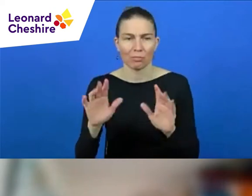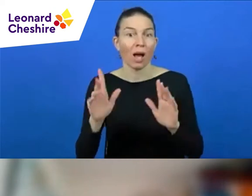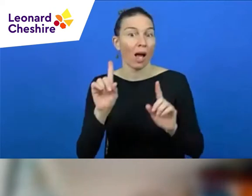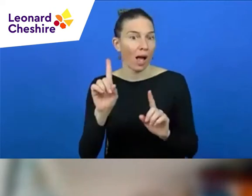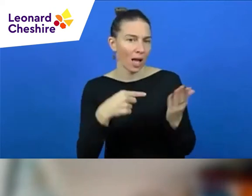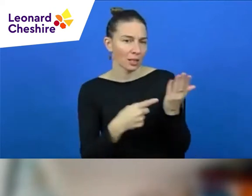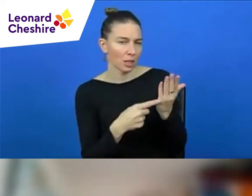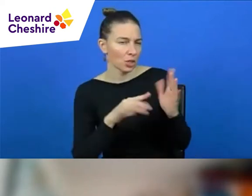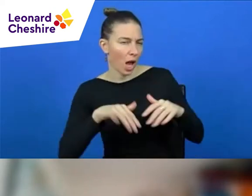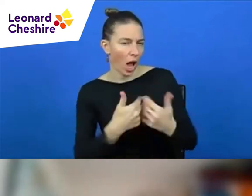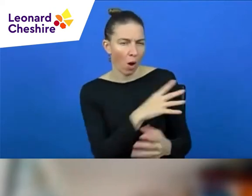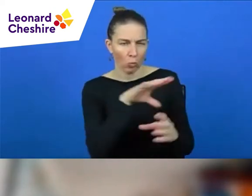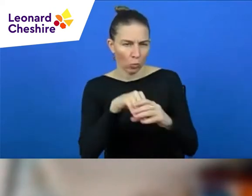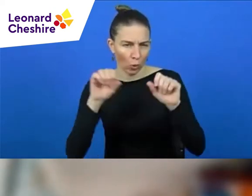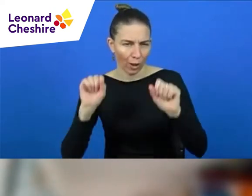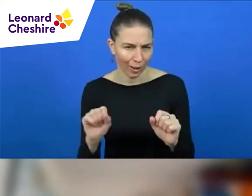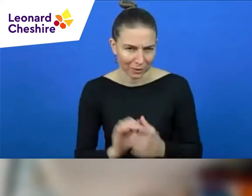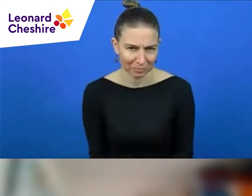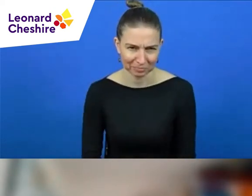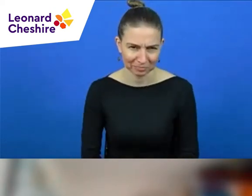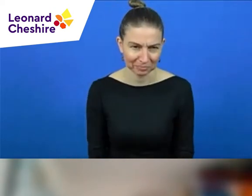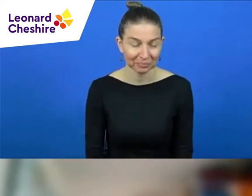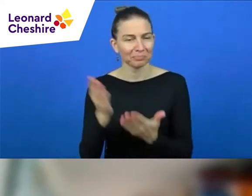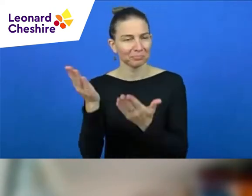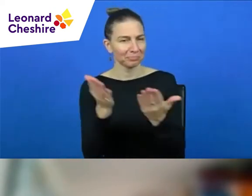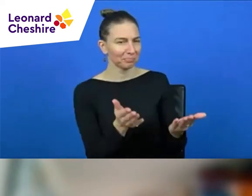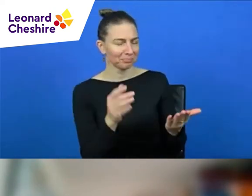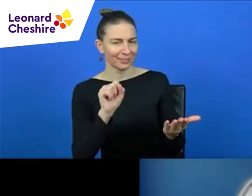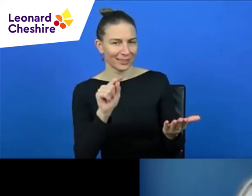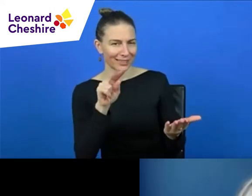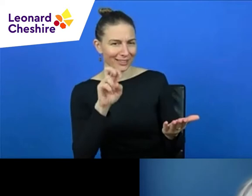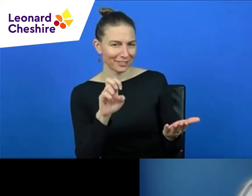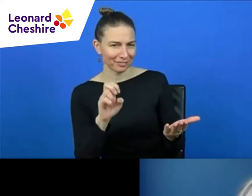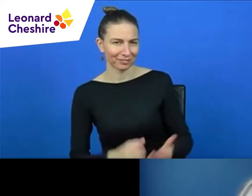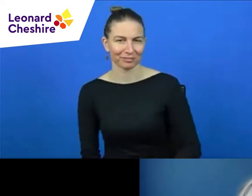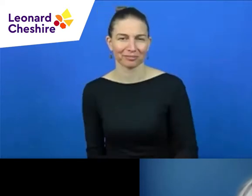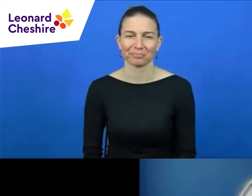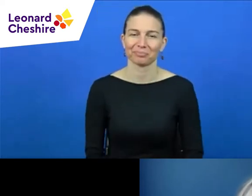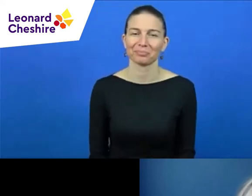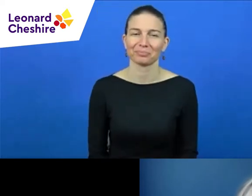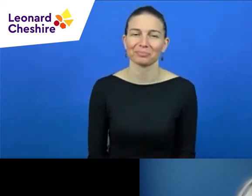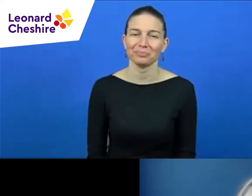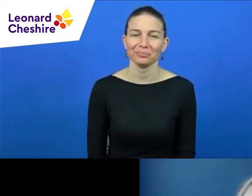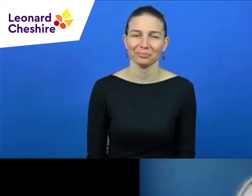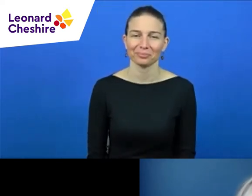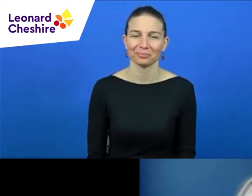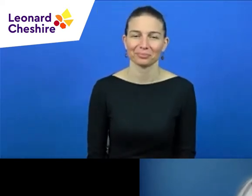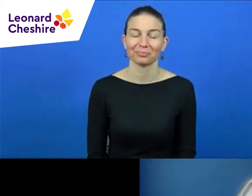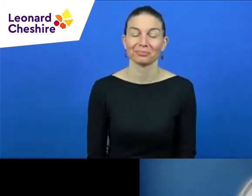Q&A discussion. Over to you, Steve. Thank you, Saku, and welcome everybody. And thanks